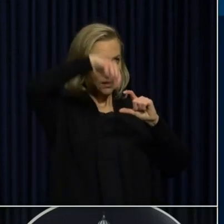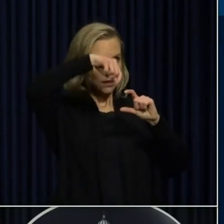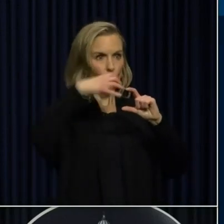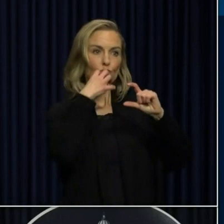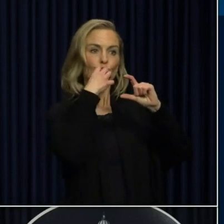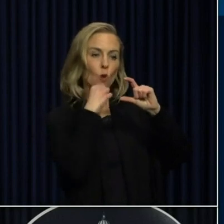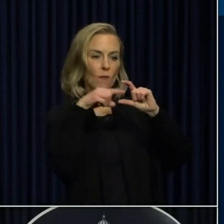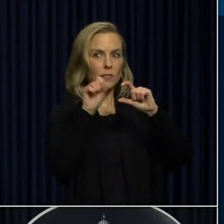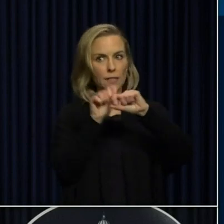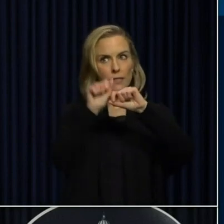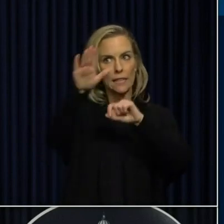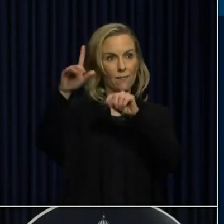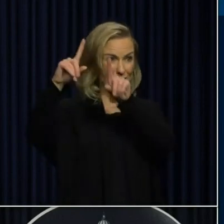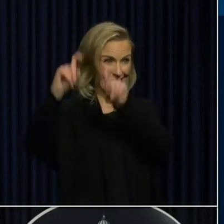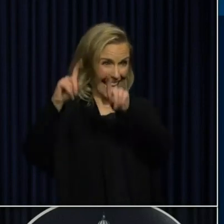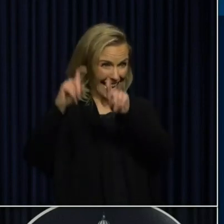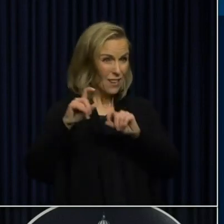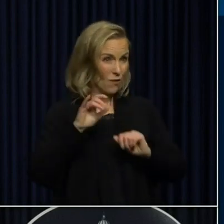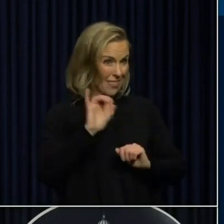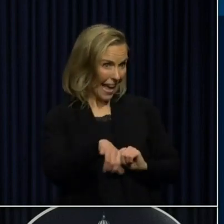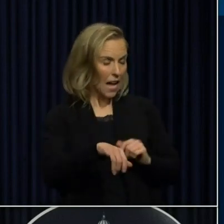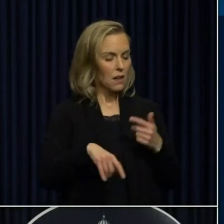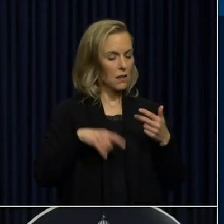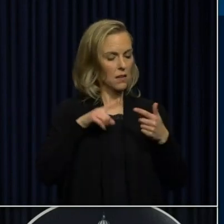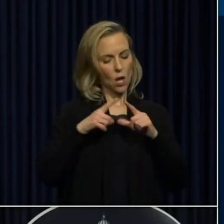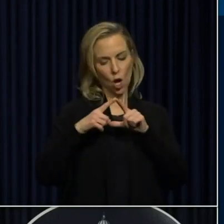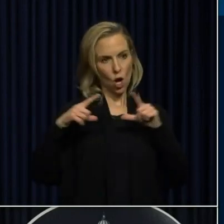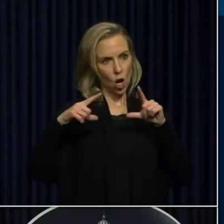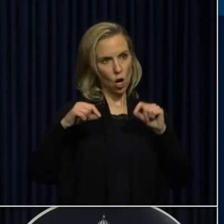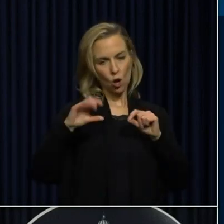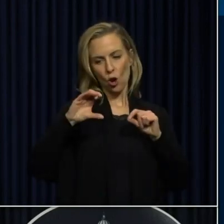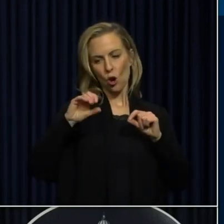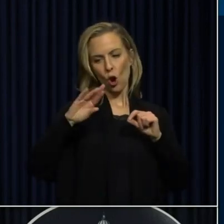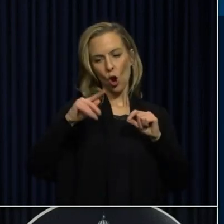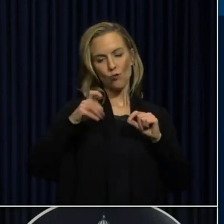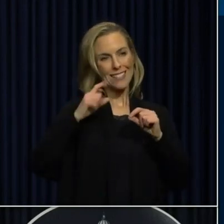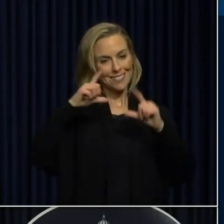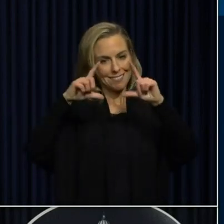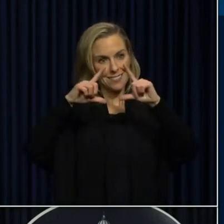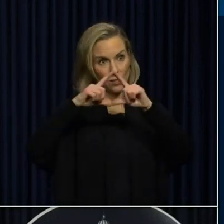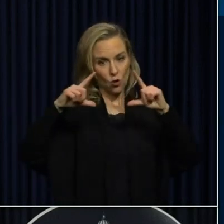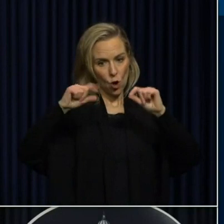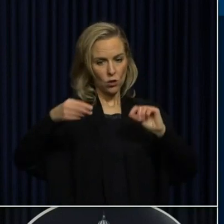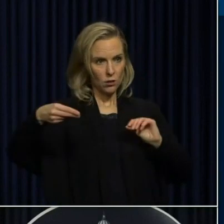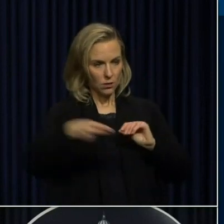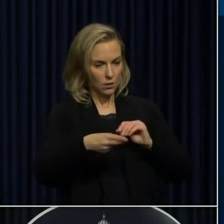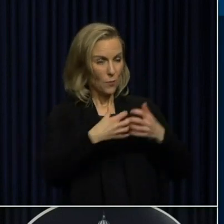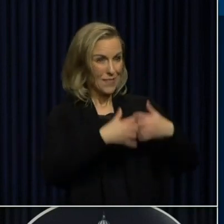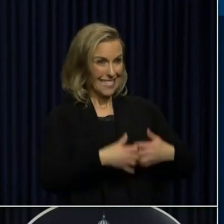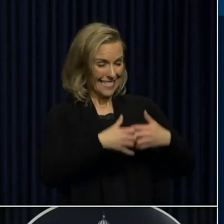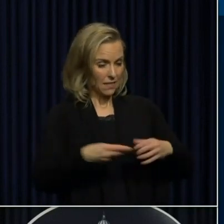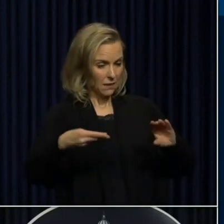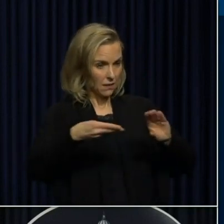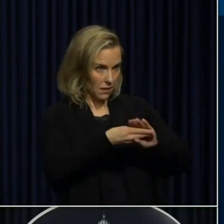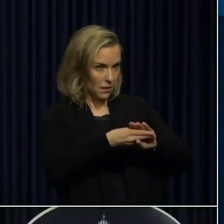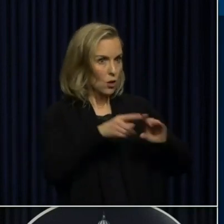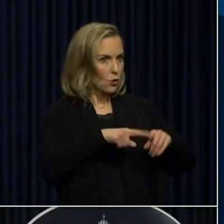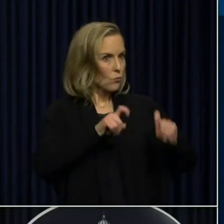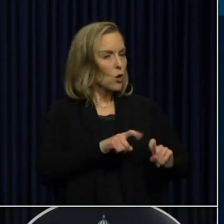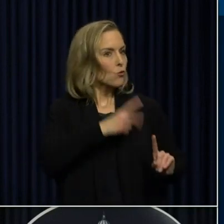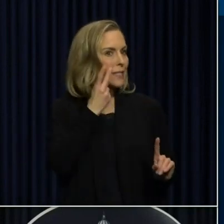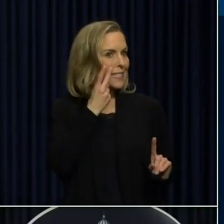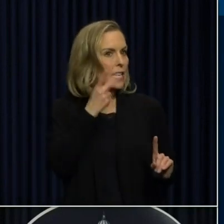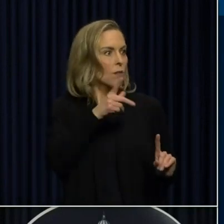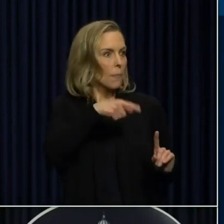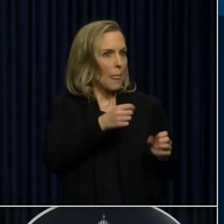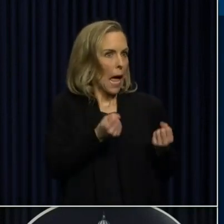are what a different rapid test requires to run through. We have more capacity right now than